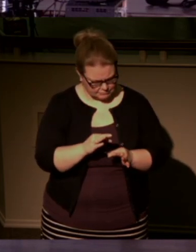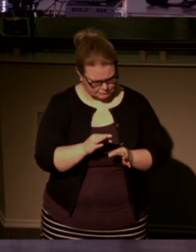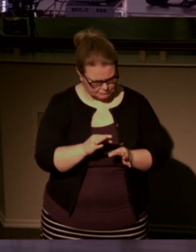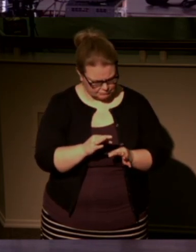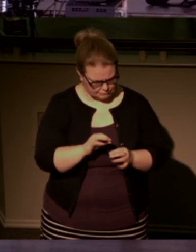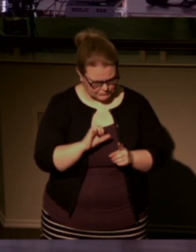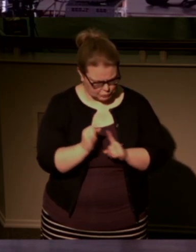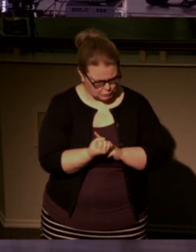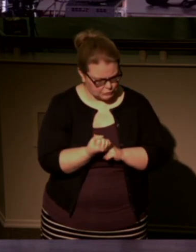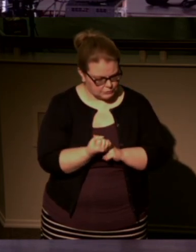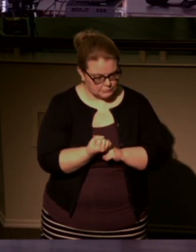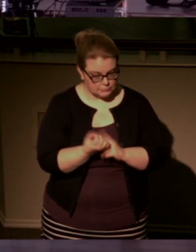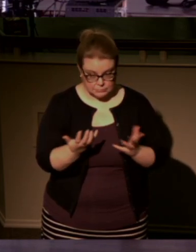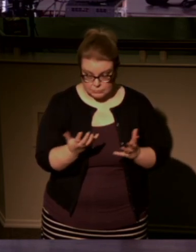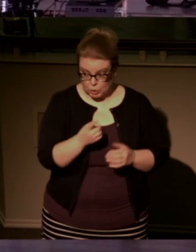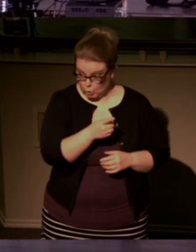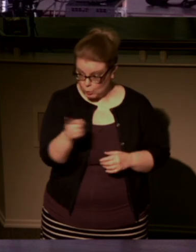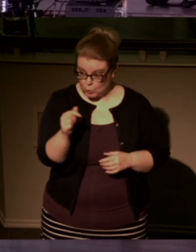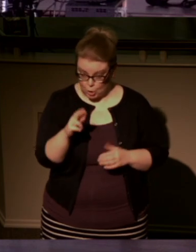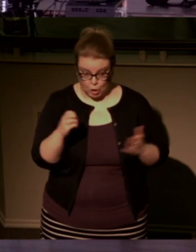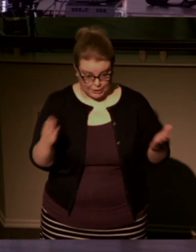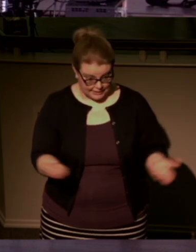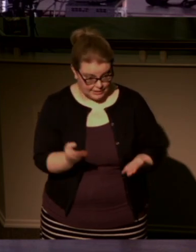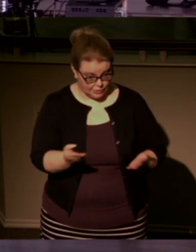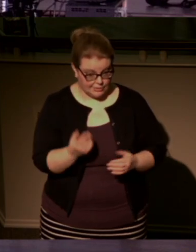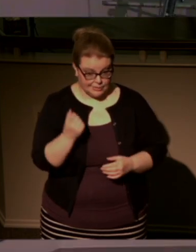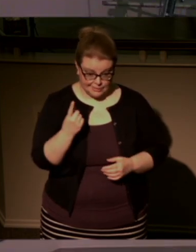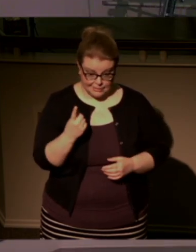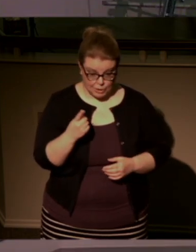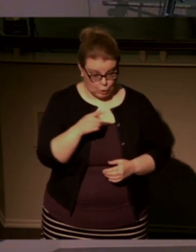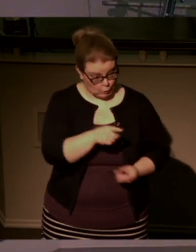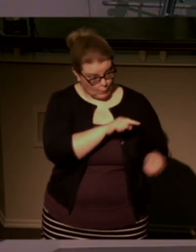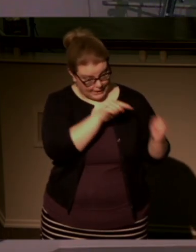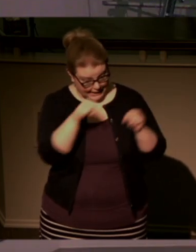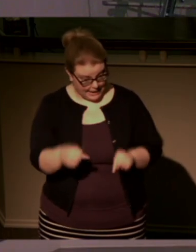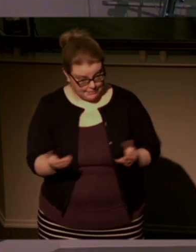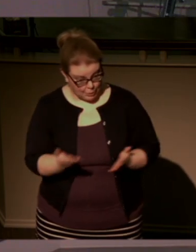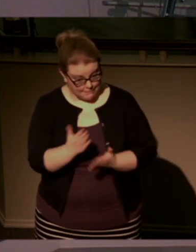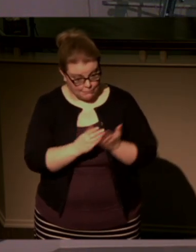morning. And this wasn't Satan's plan for your life.